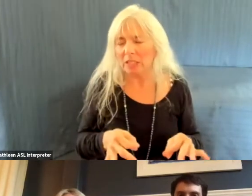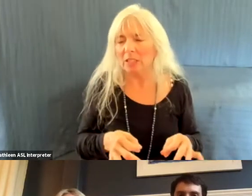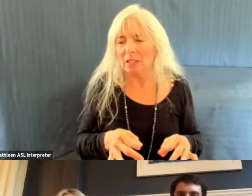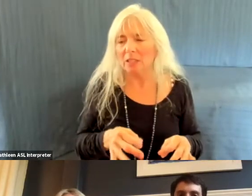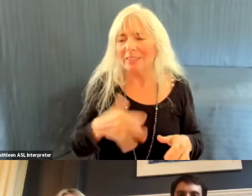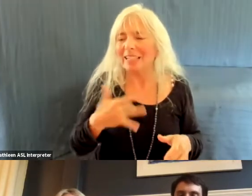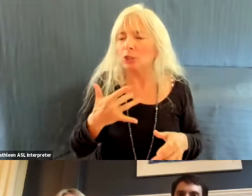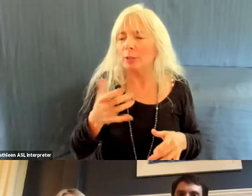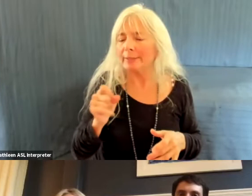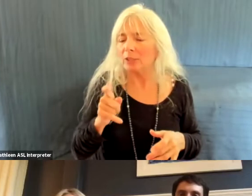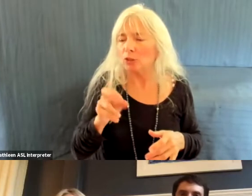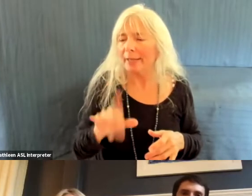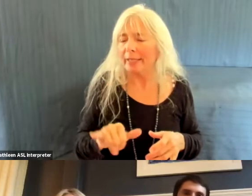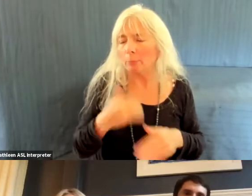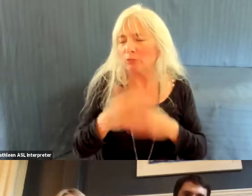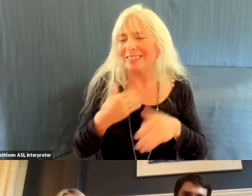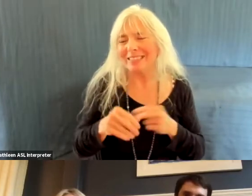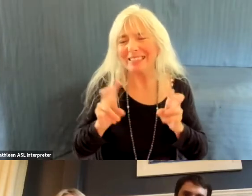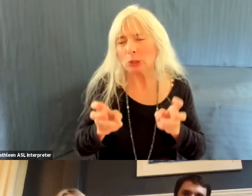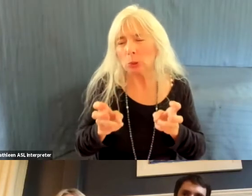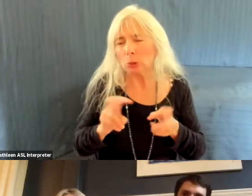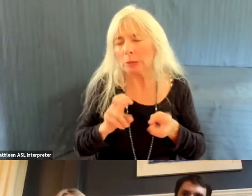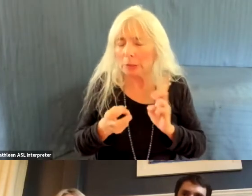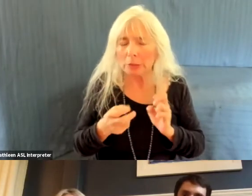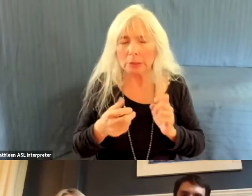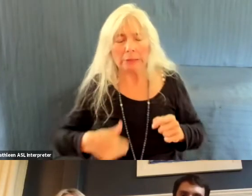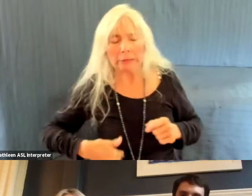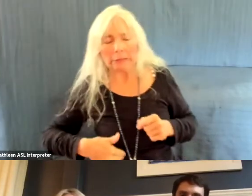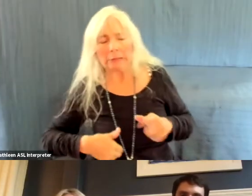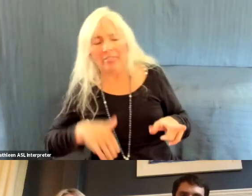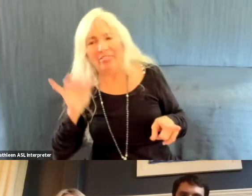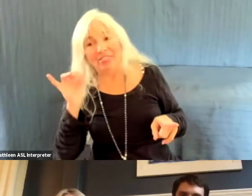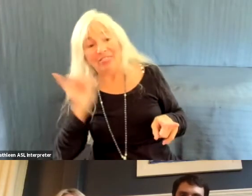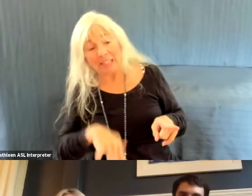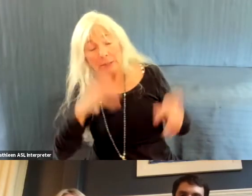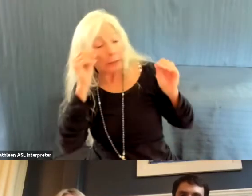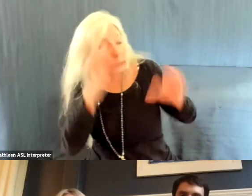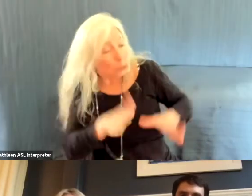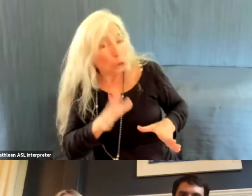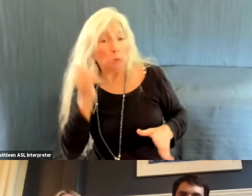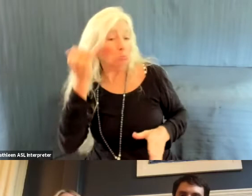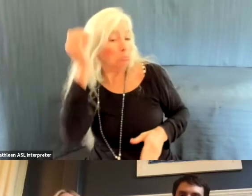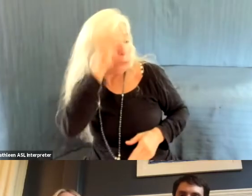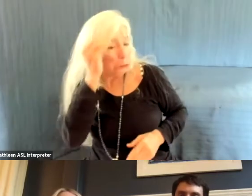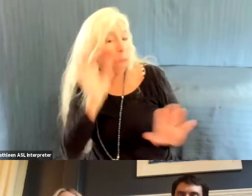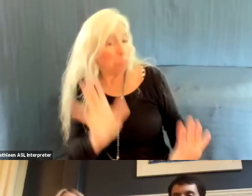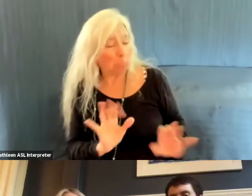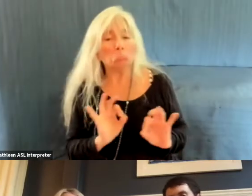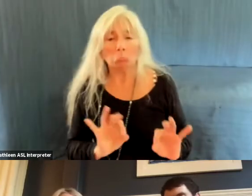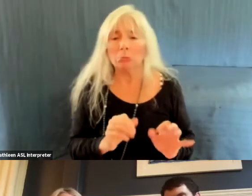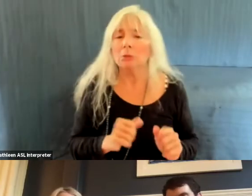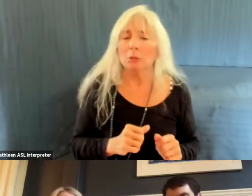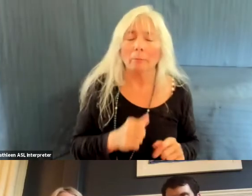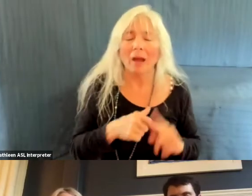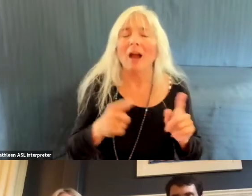issues. And so I got sort of the feeling that that was more of what she thought was going on. And it